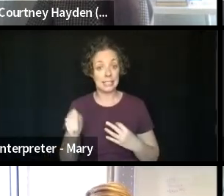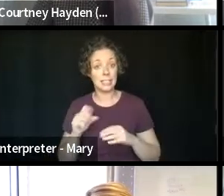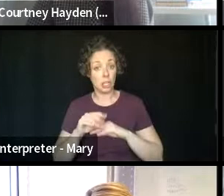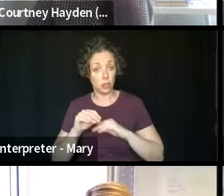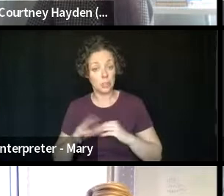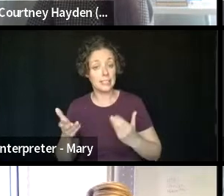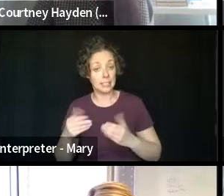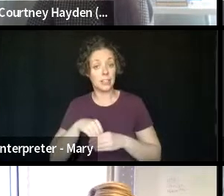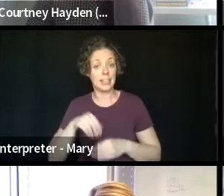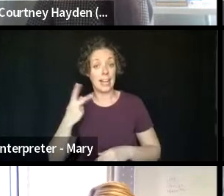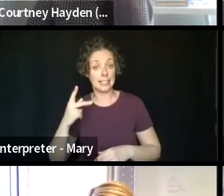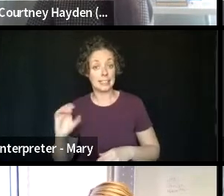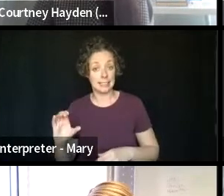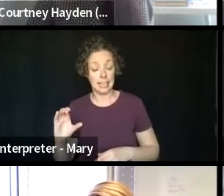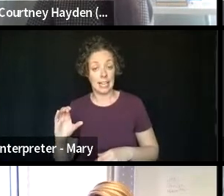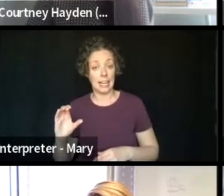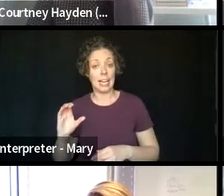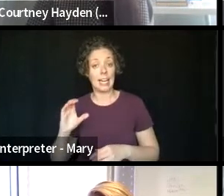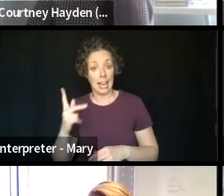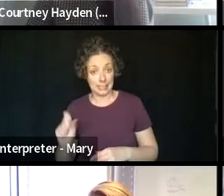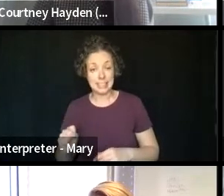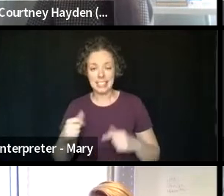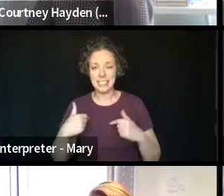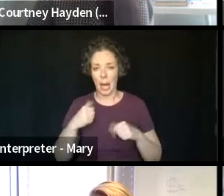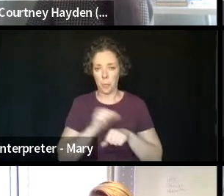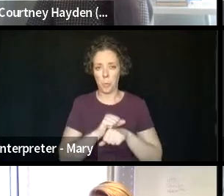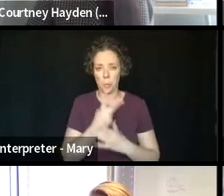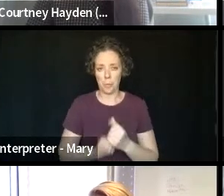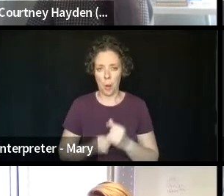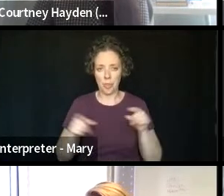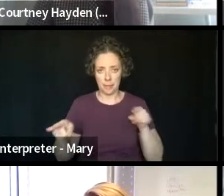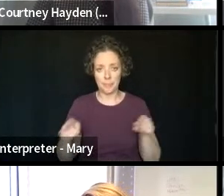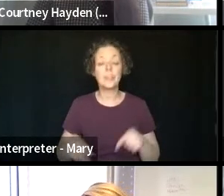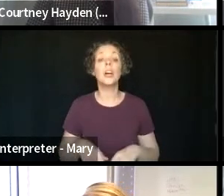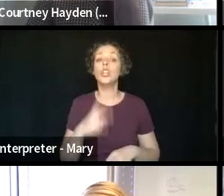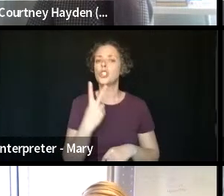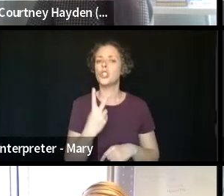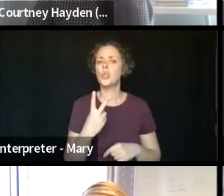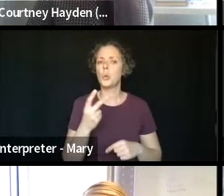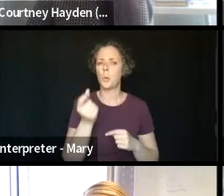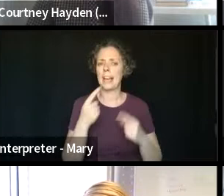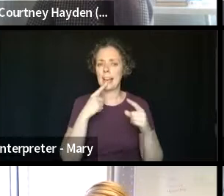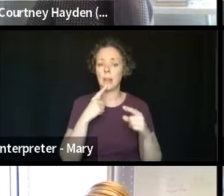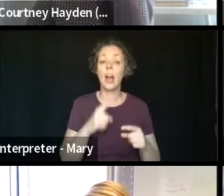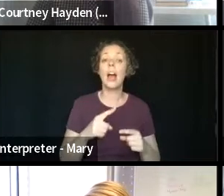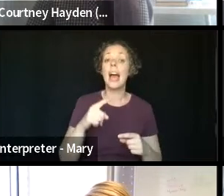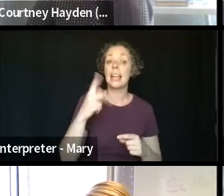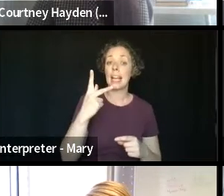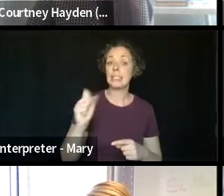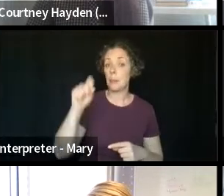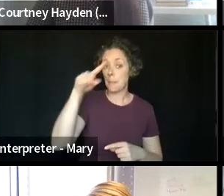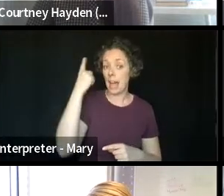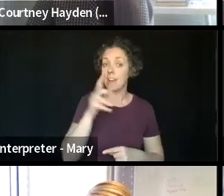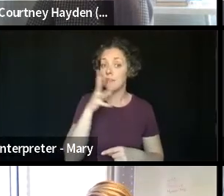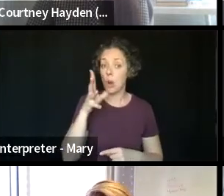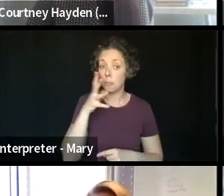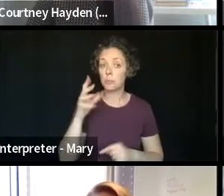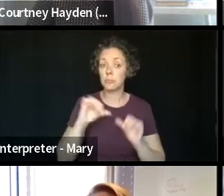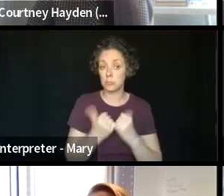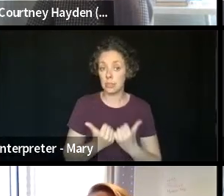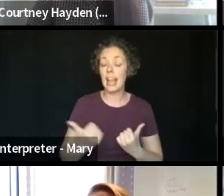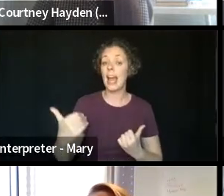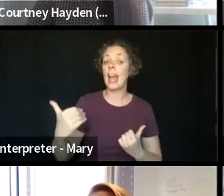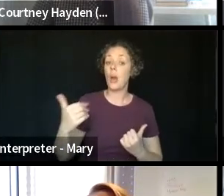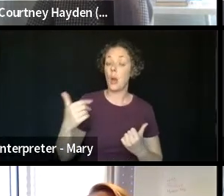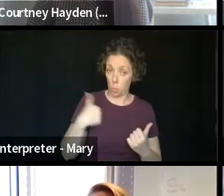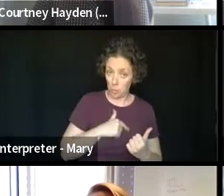City, Kansas. Two quick announcements. Kansas Black Farmers Association has been